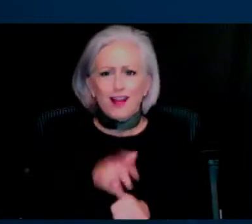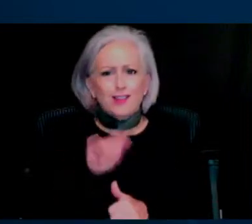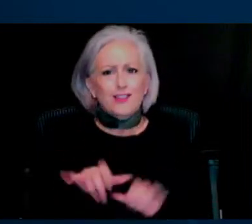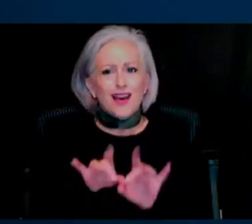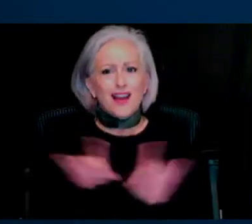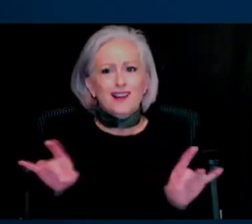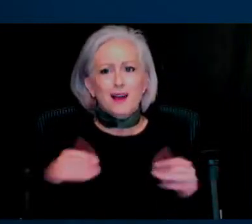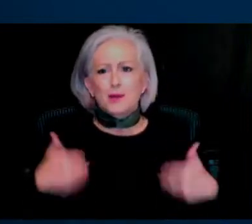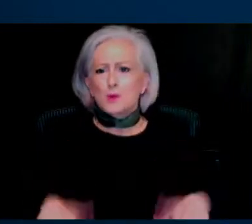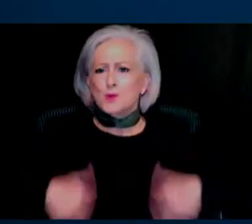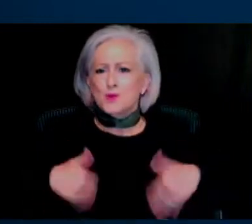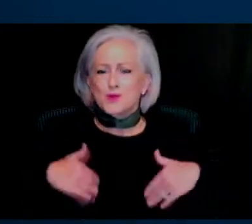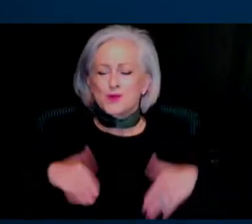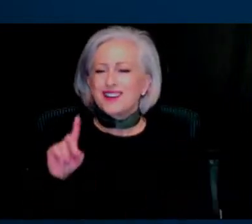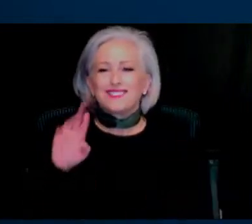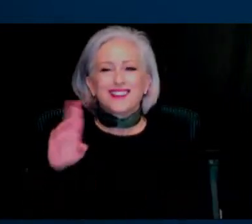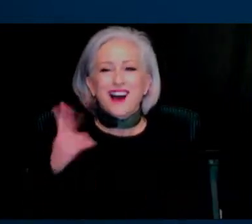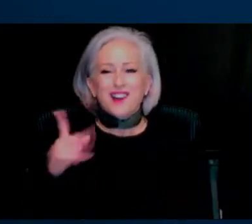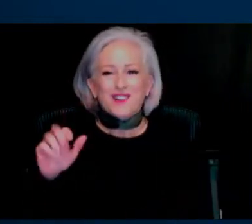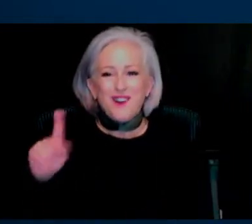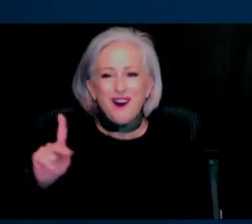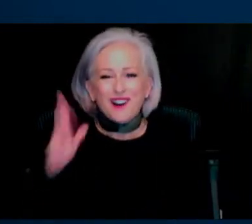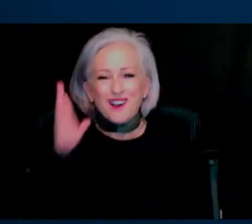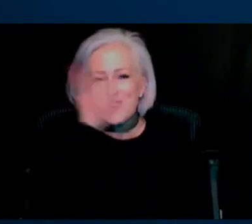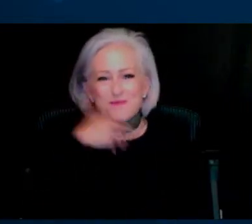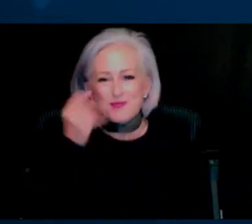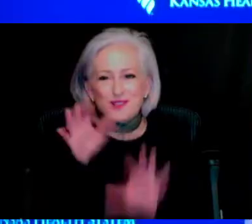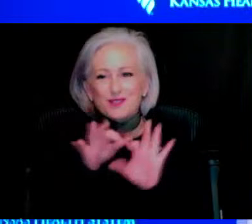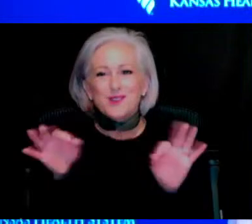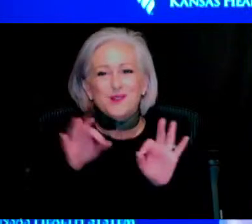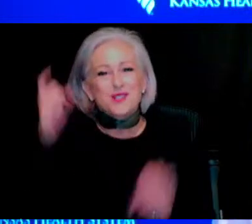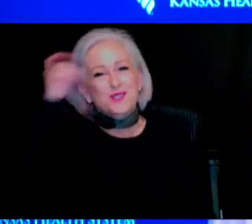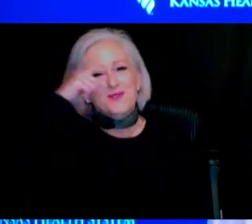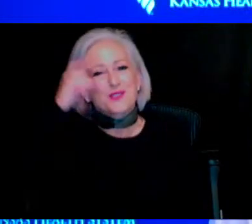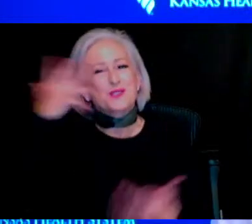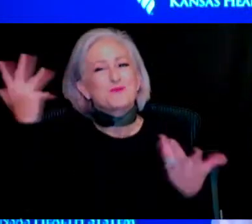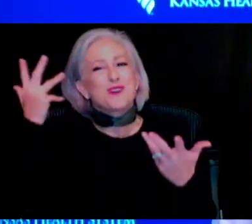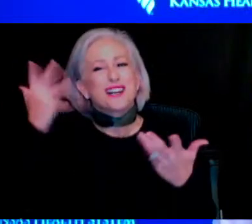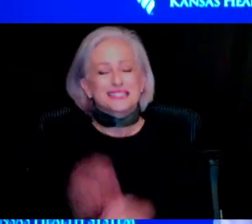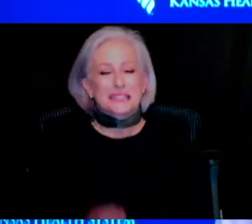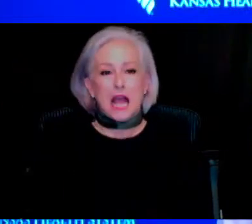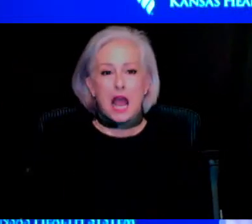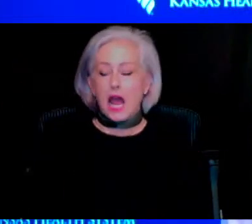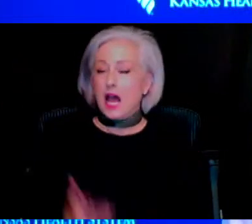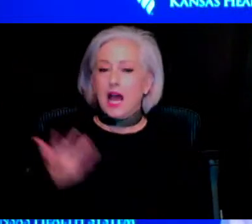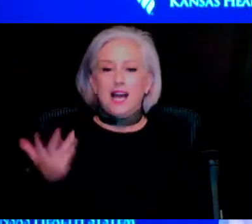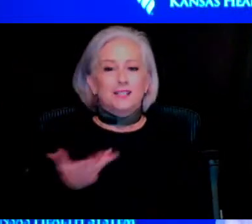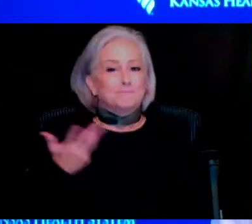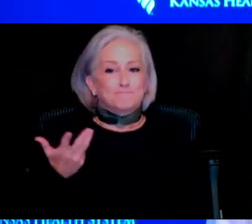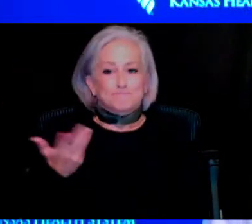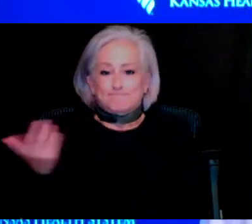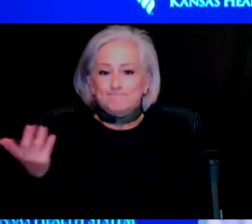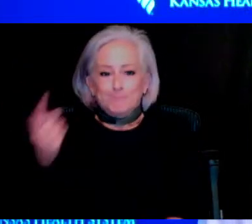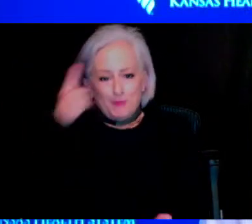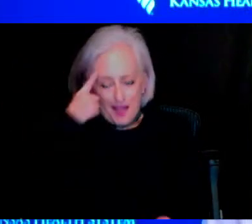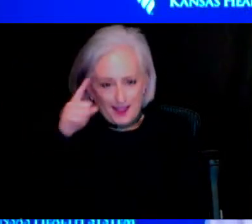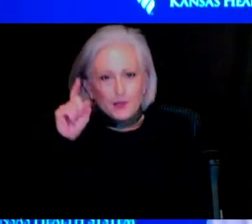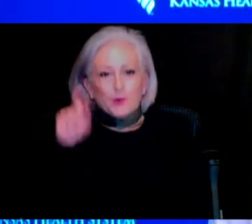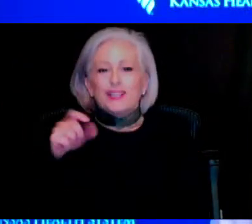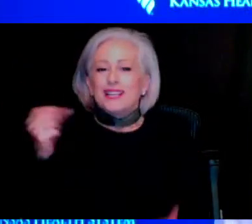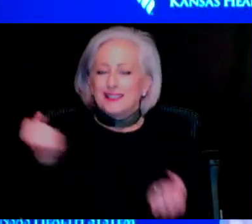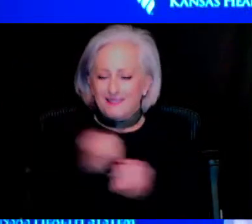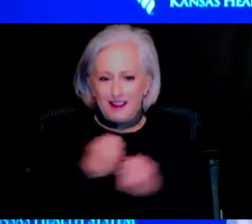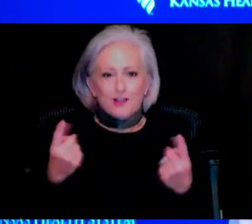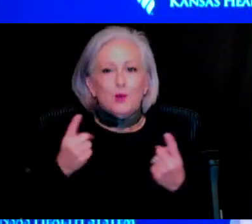don't. I don't know. What are your Do I beautiful drop the words of mic? wisdom? Yeah, I mean, I think we need, every individual needs